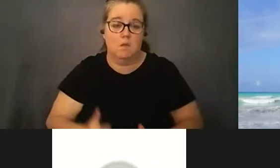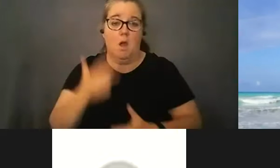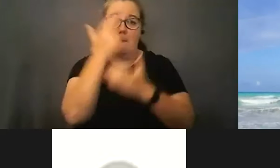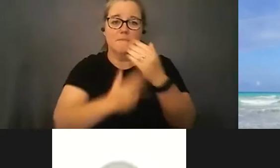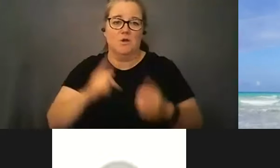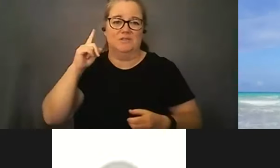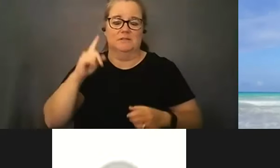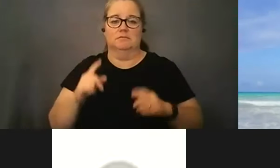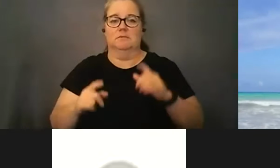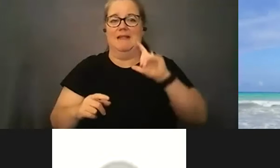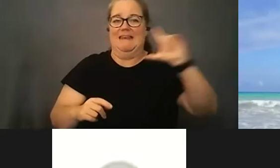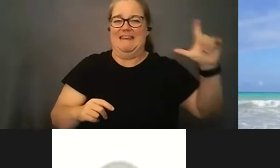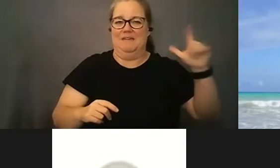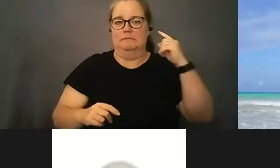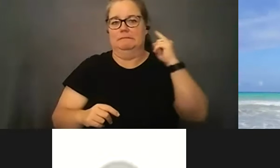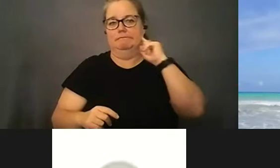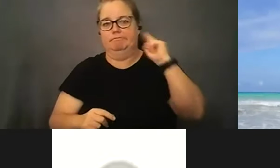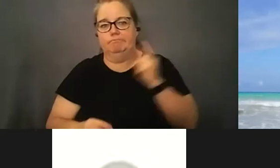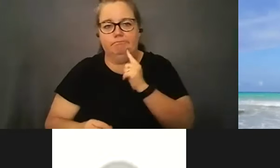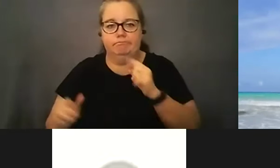left ear now, and